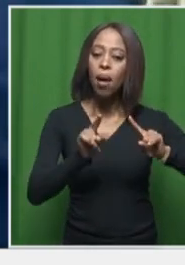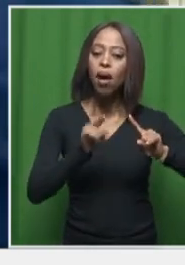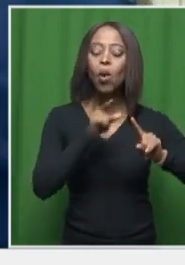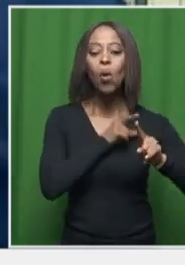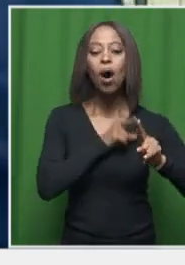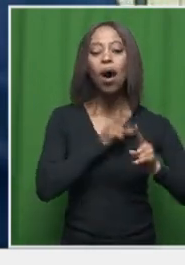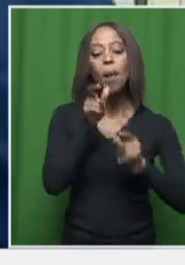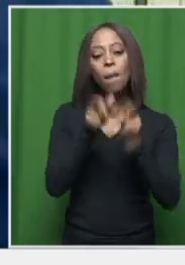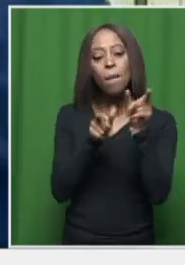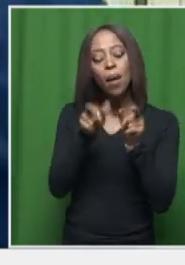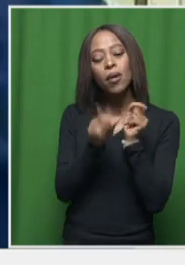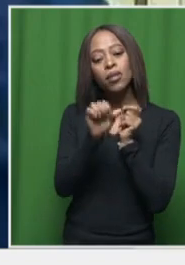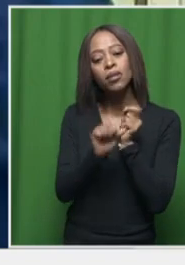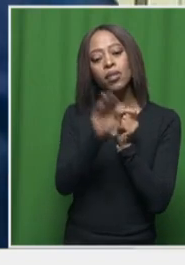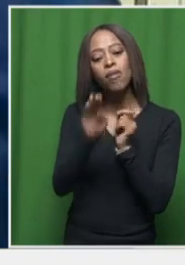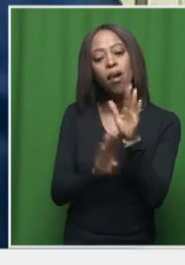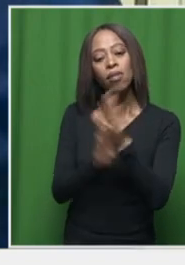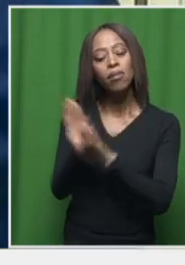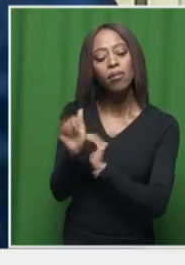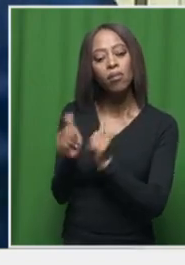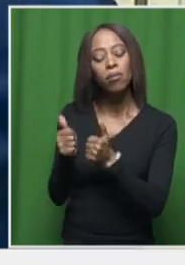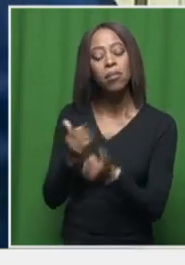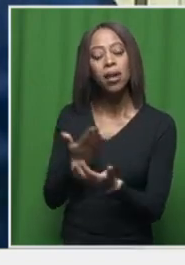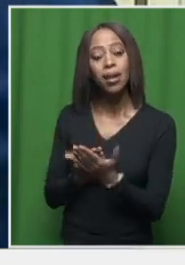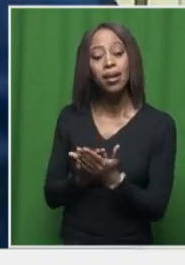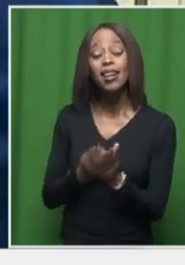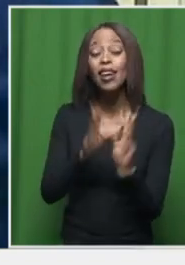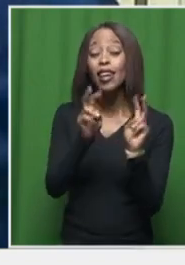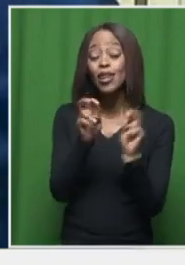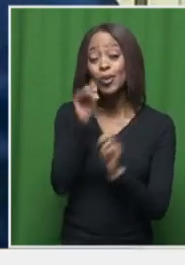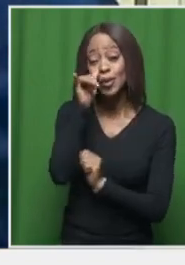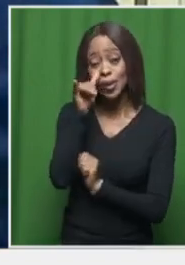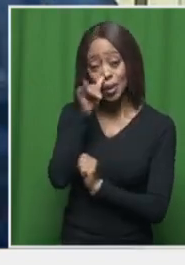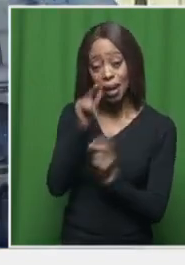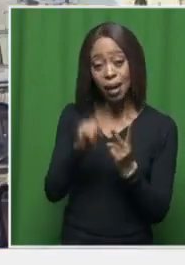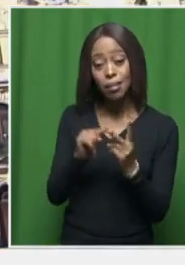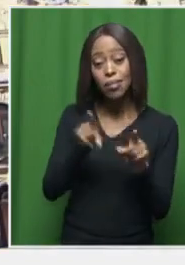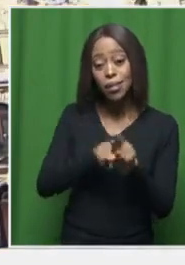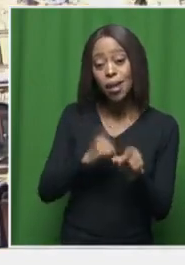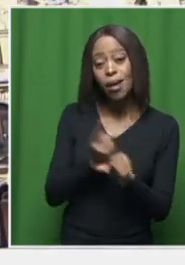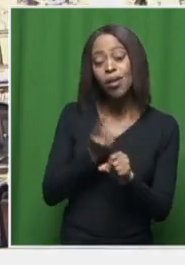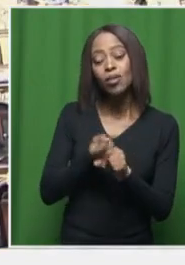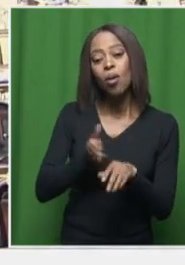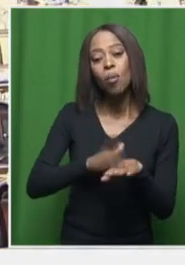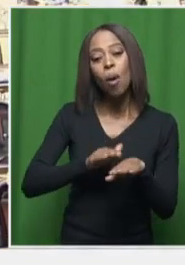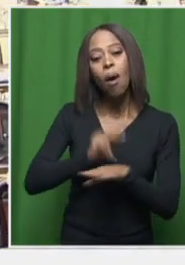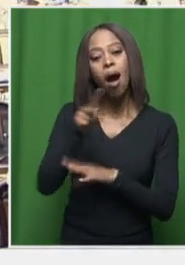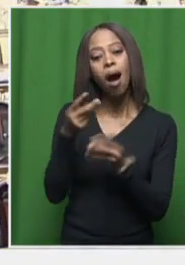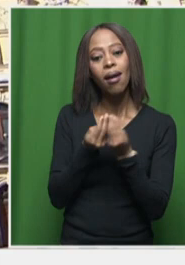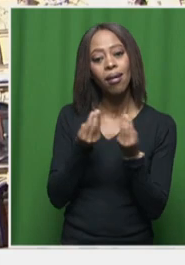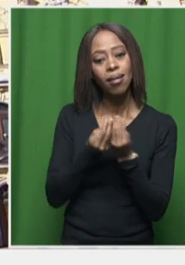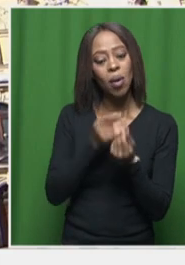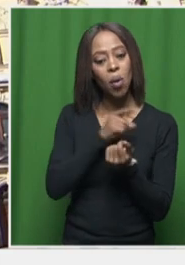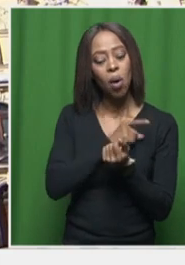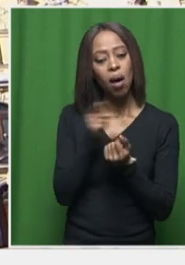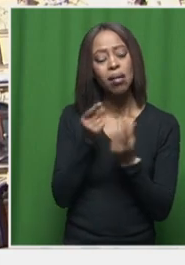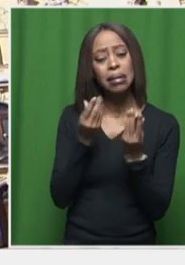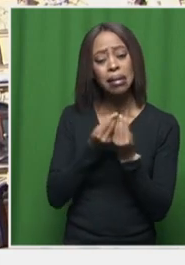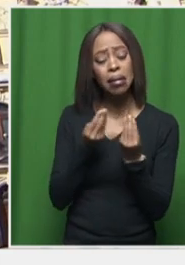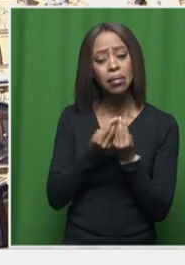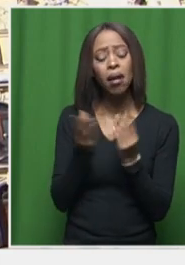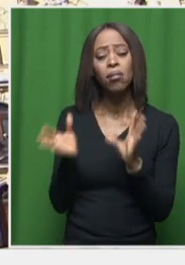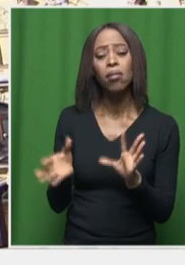betterment of the people of South Africa. And of course, issues like crime, but also more importantly, Samkele, which is something that is also very